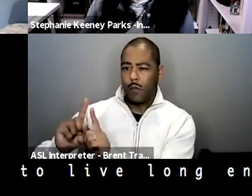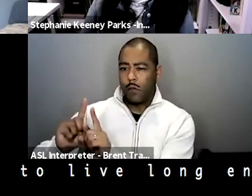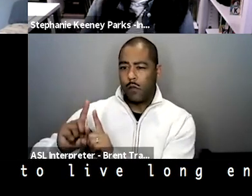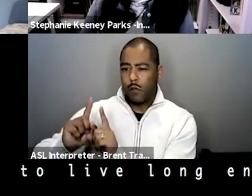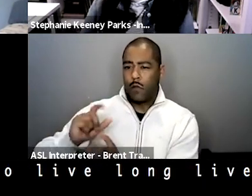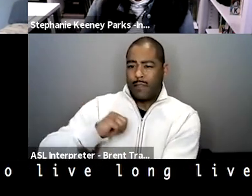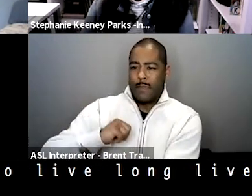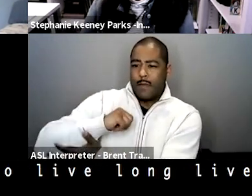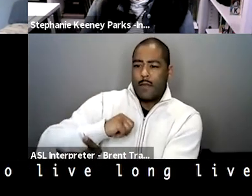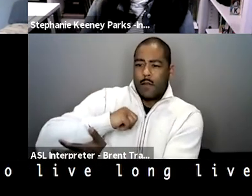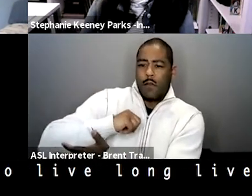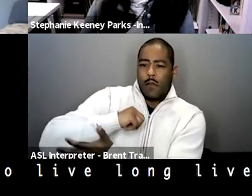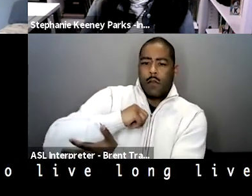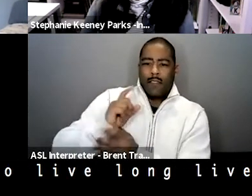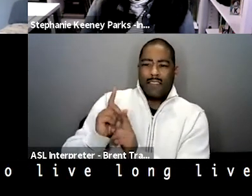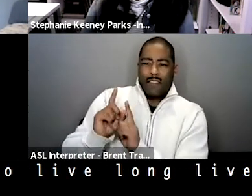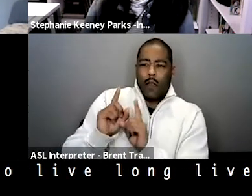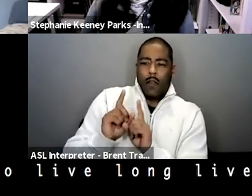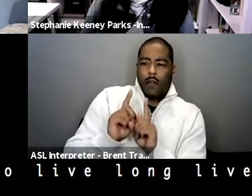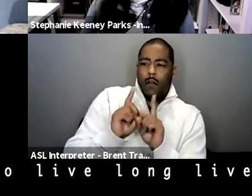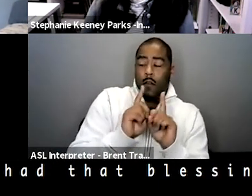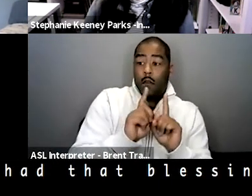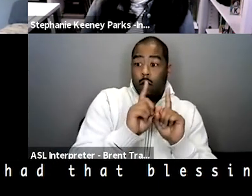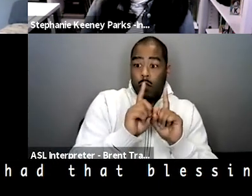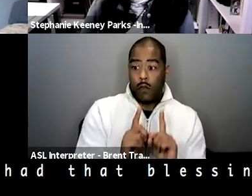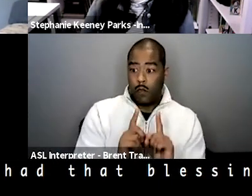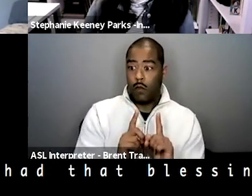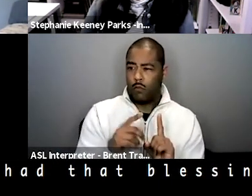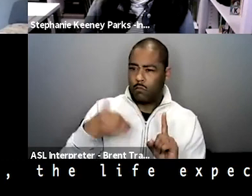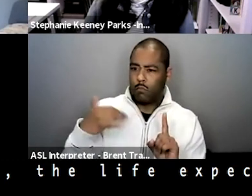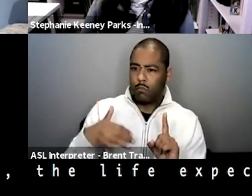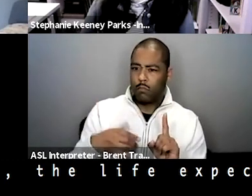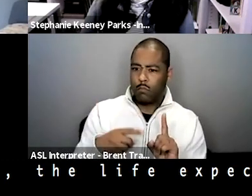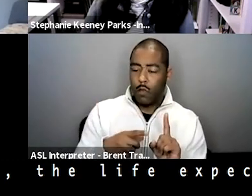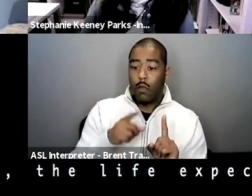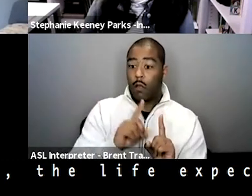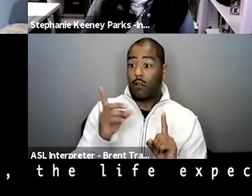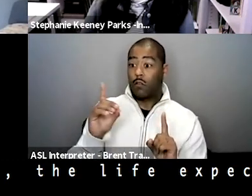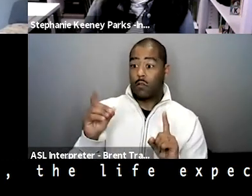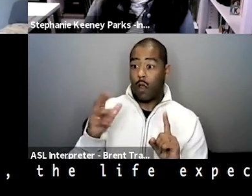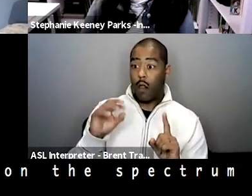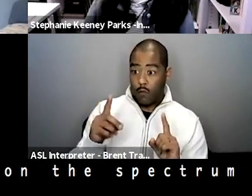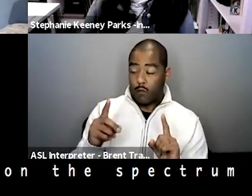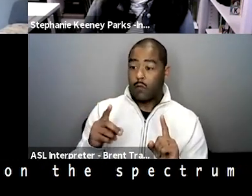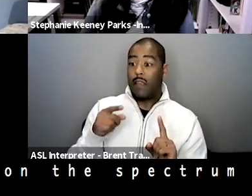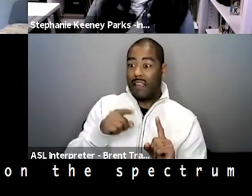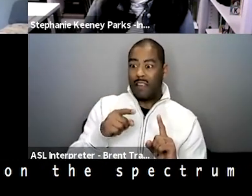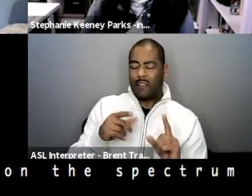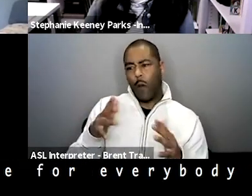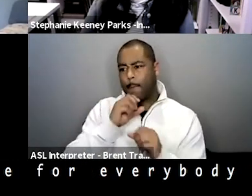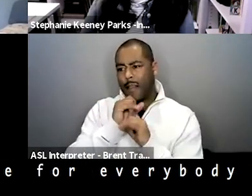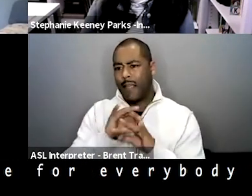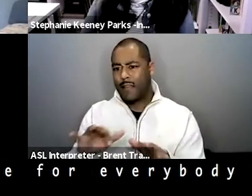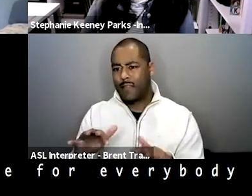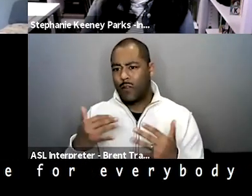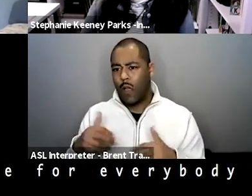they're blessed to live long enough, are gonna live long lives. Donald has that blessing. And by the way, the life expectancy for people on the spectrum is not the